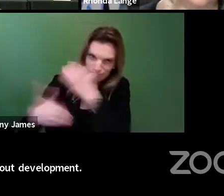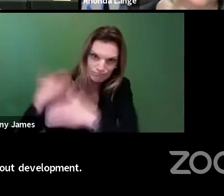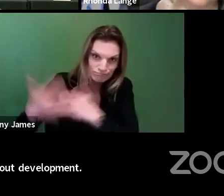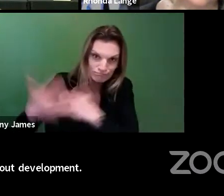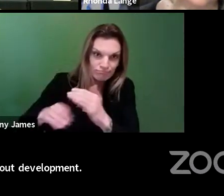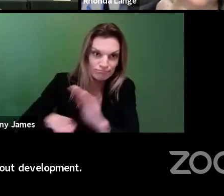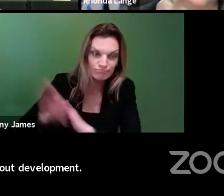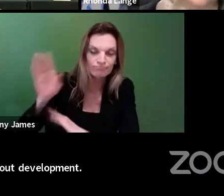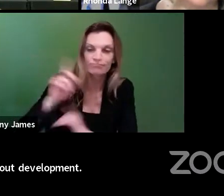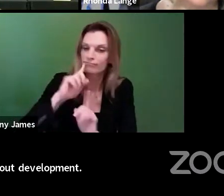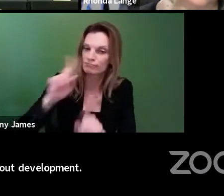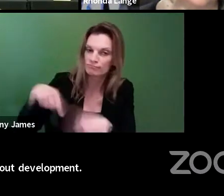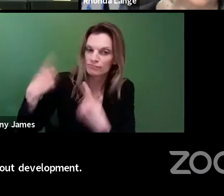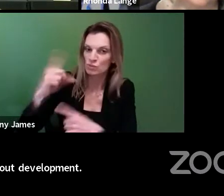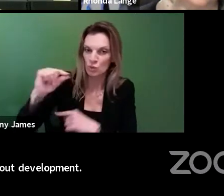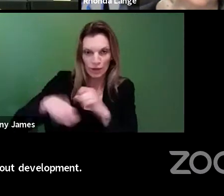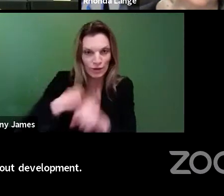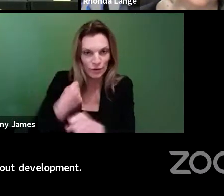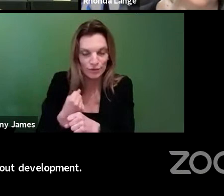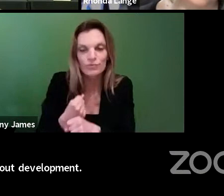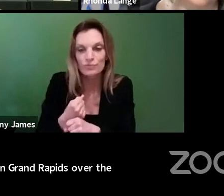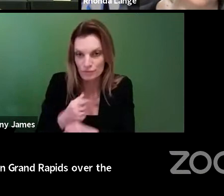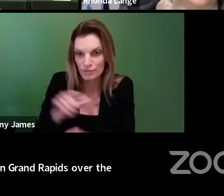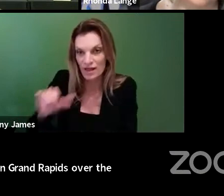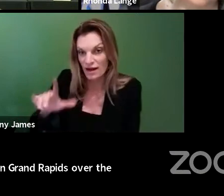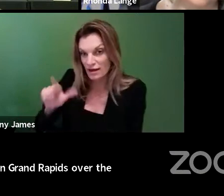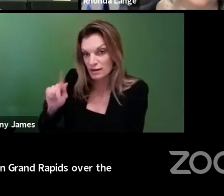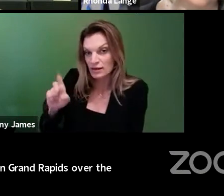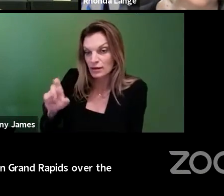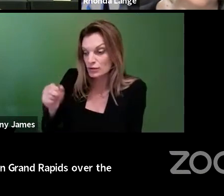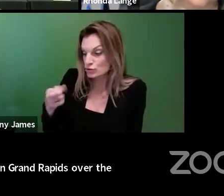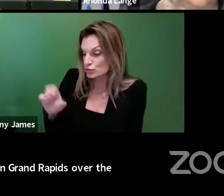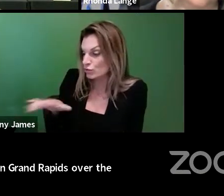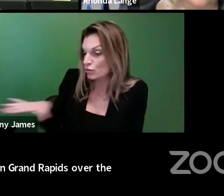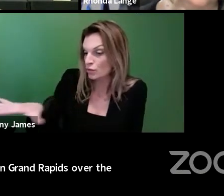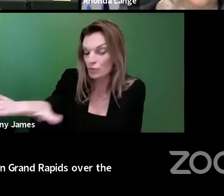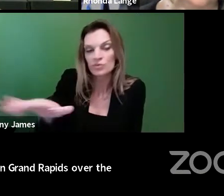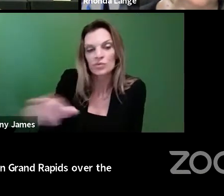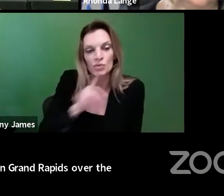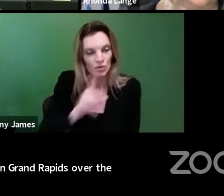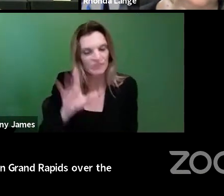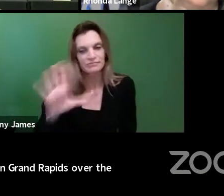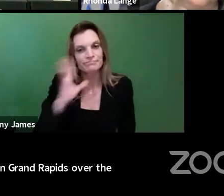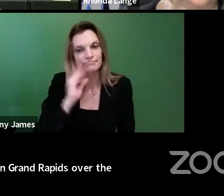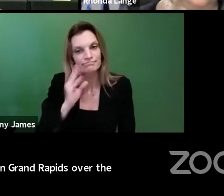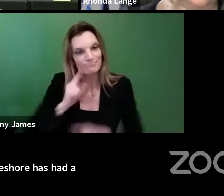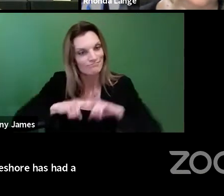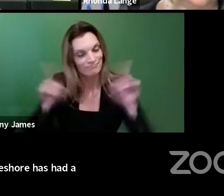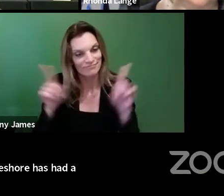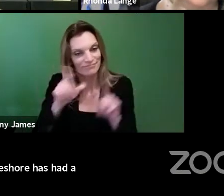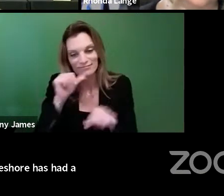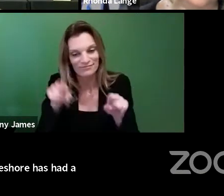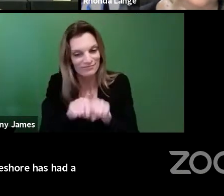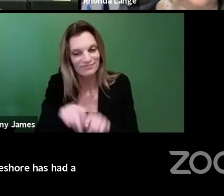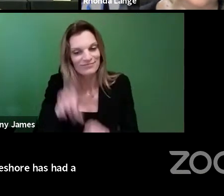Rapids over the last 20 years, where the lakeshore has had a completely different experience, especially in